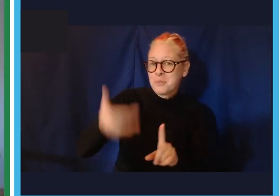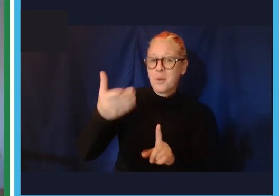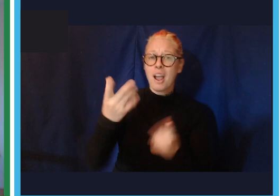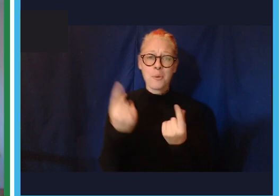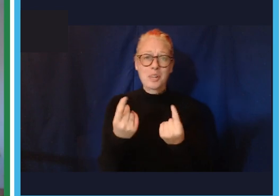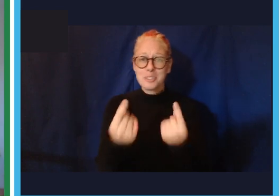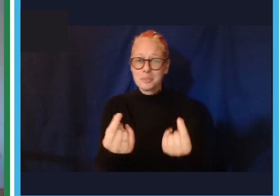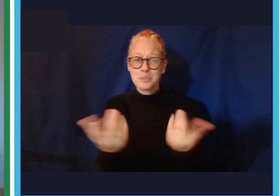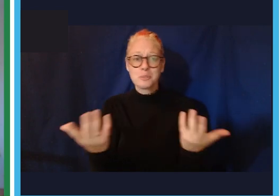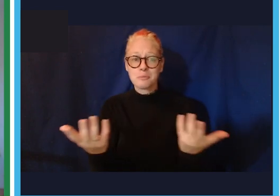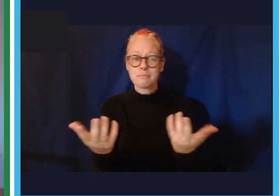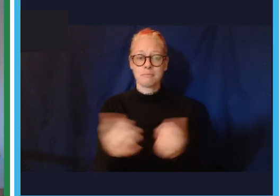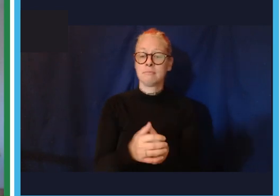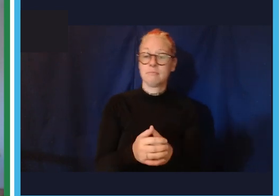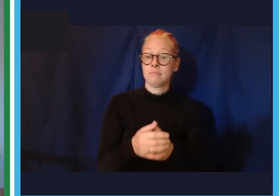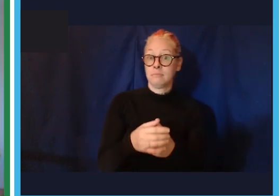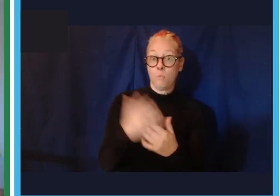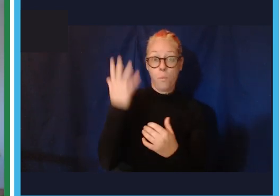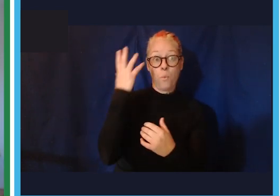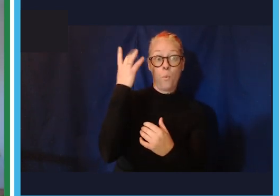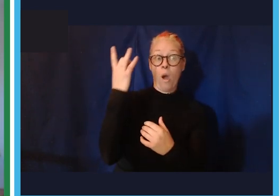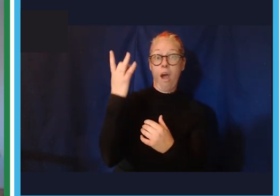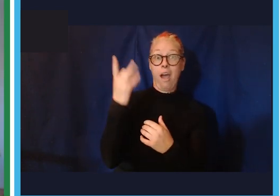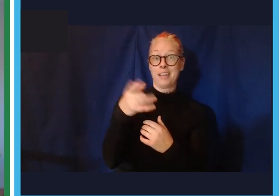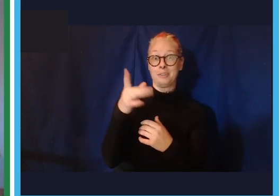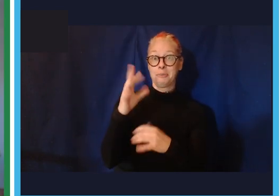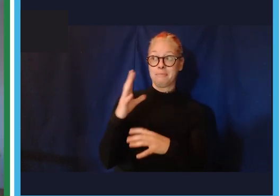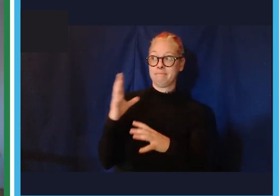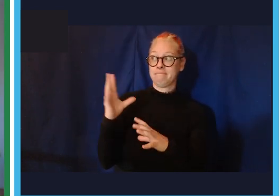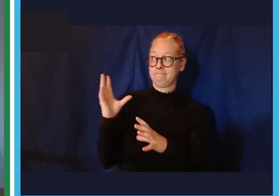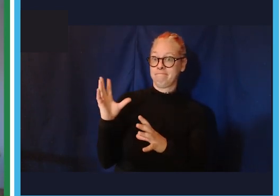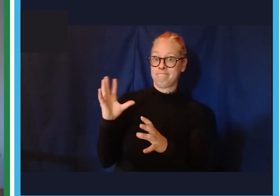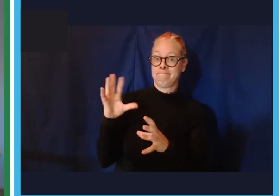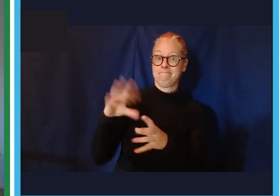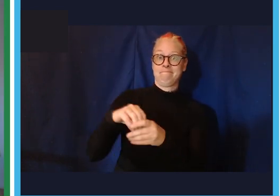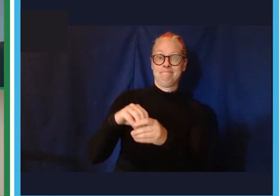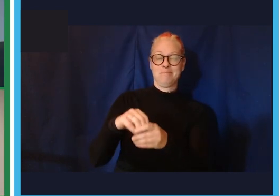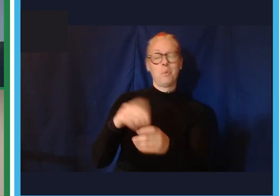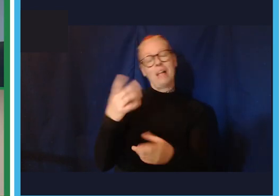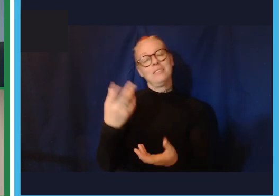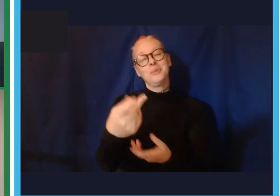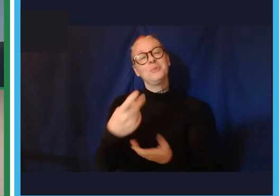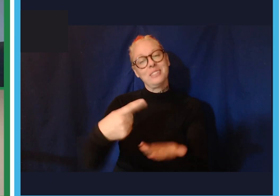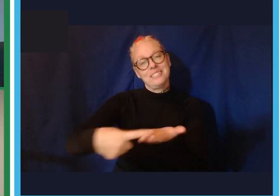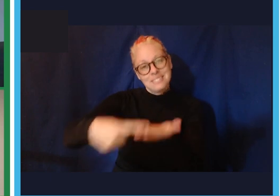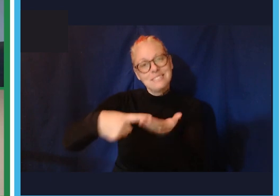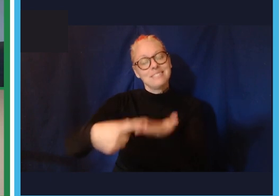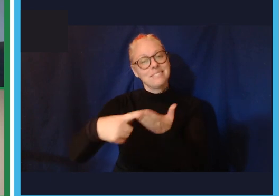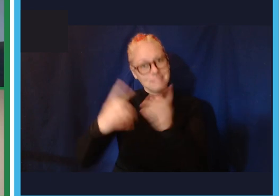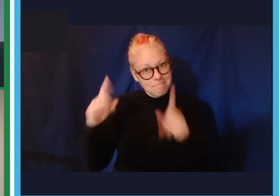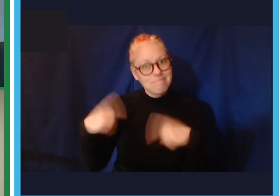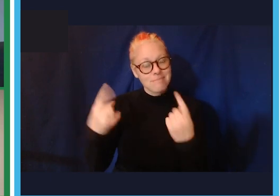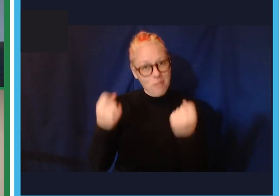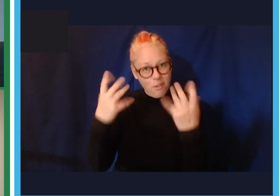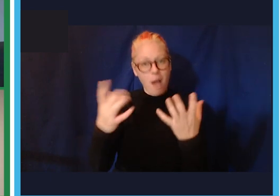show today. Just tell me a little bit about yourself and what do you do and sort of what led you